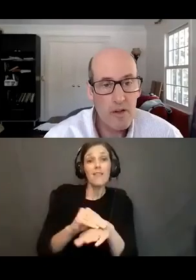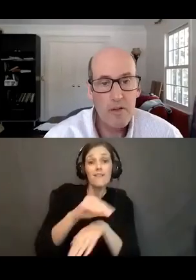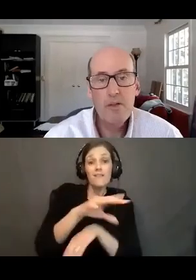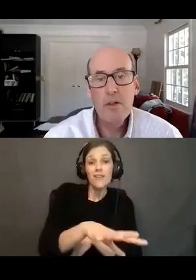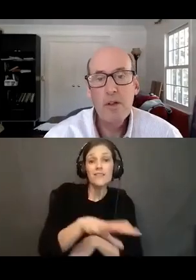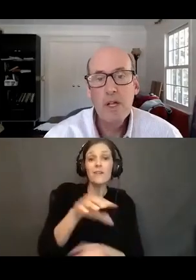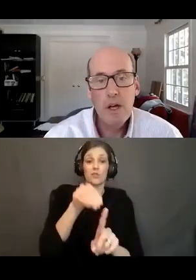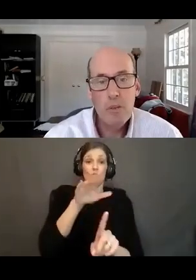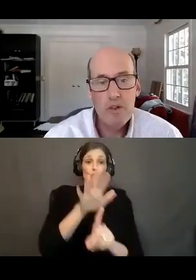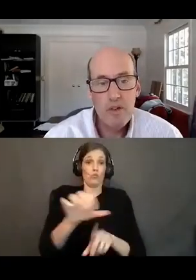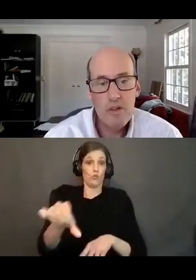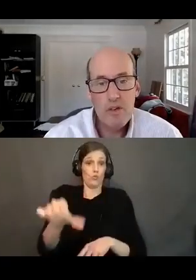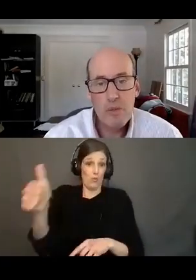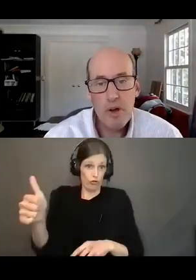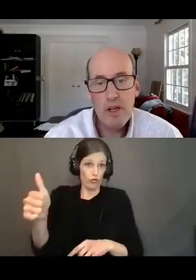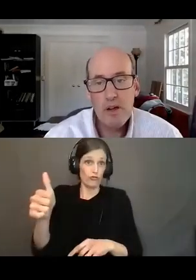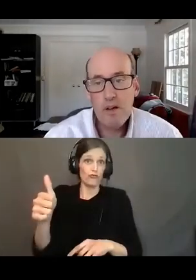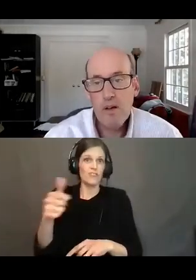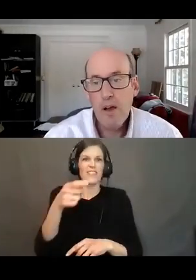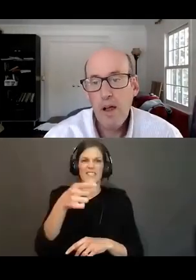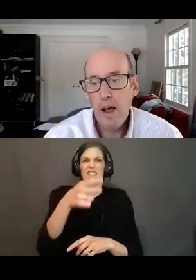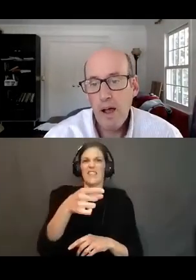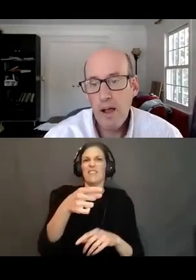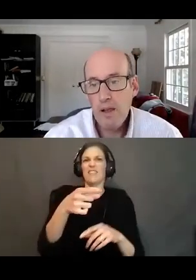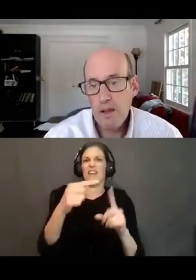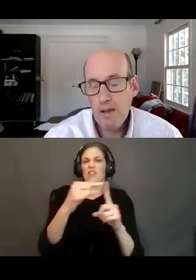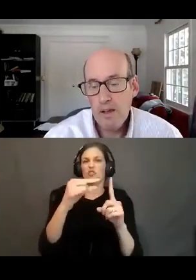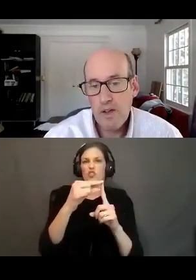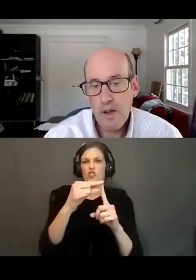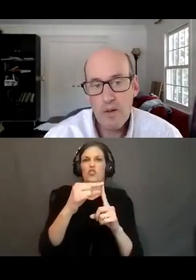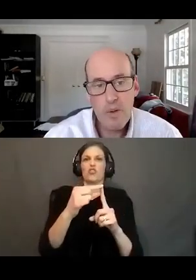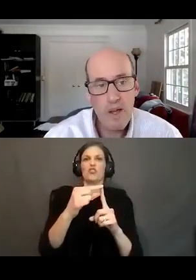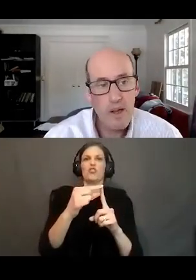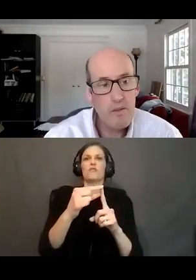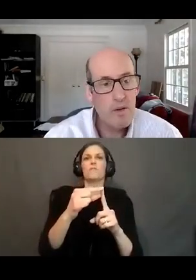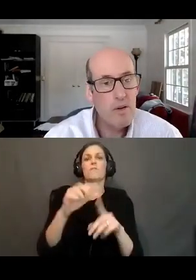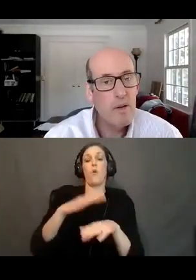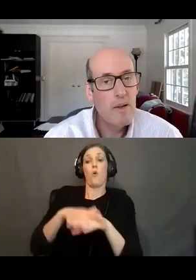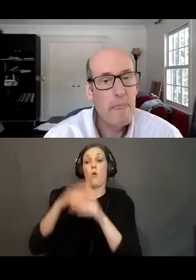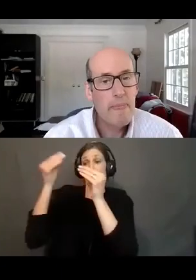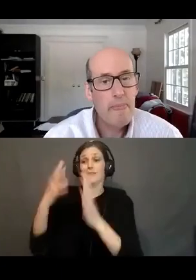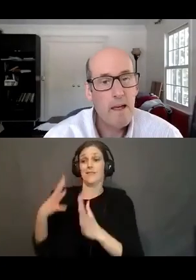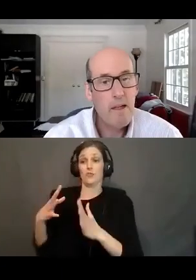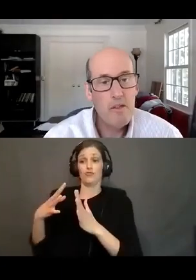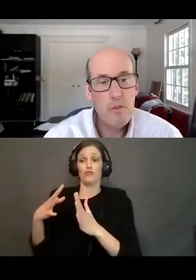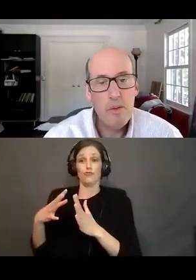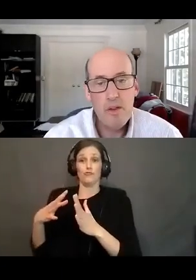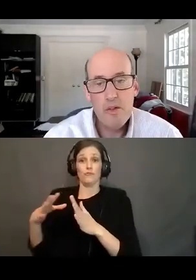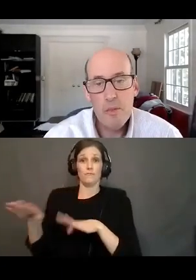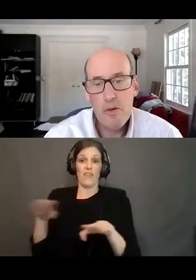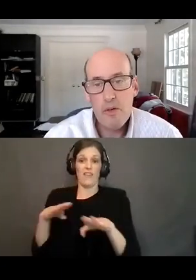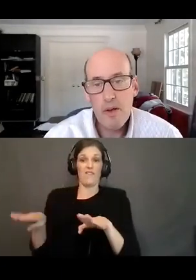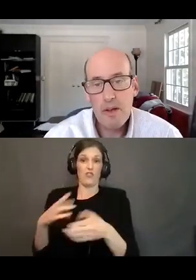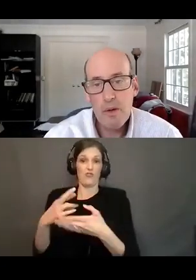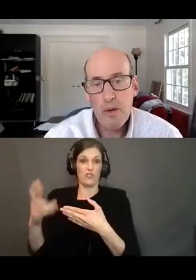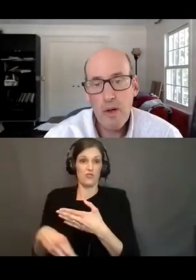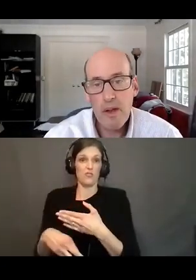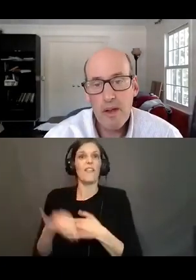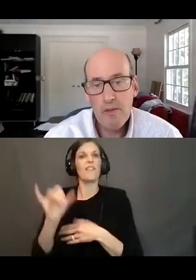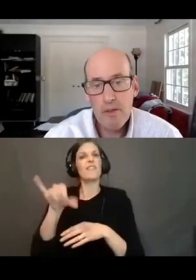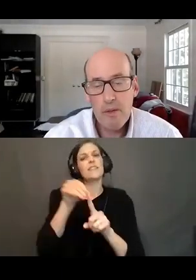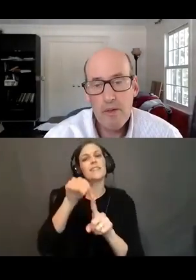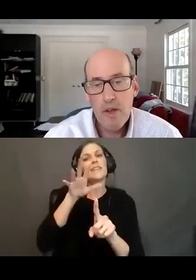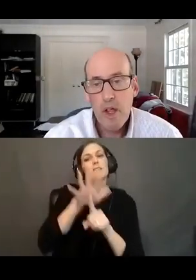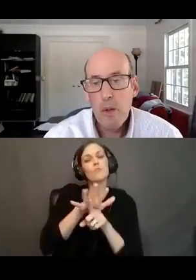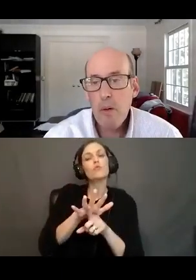to others, which is this term right here, on a teacher's outcome behavior, this would be the exposure effect, and we would call